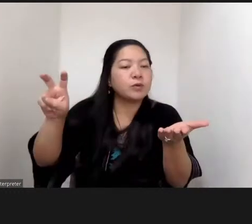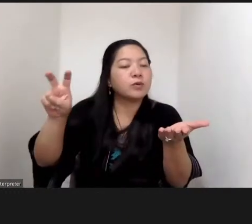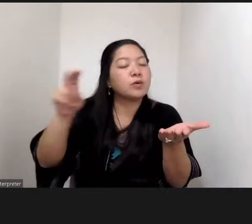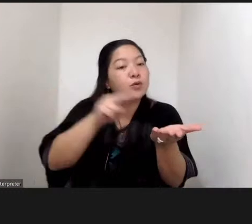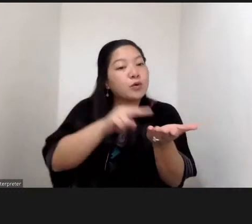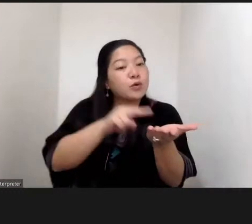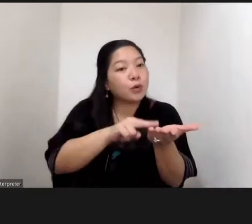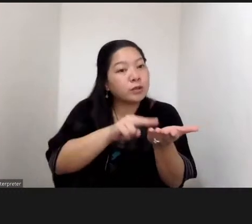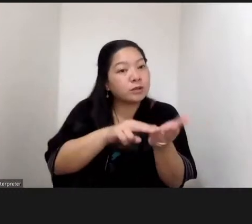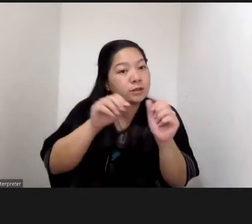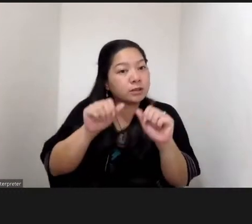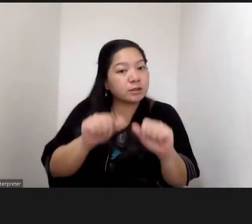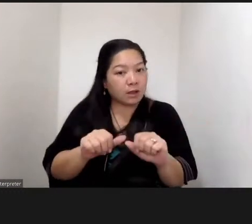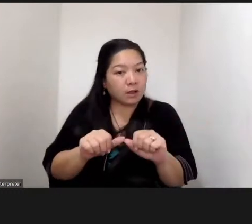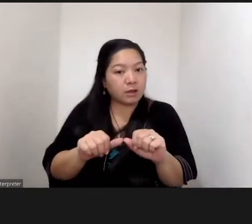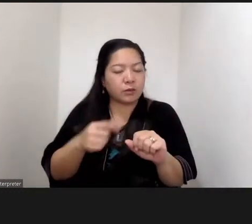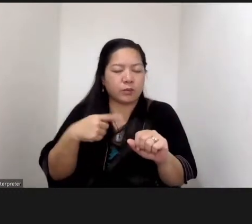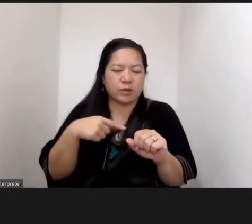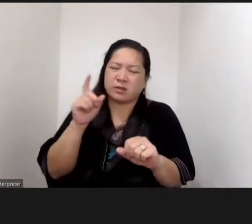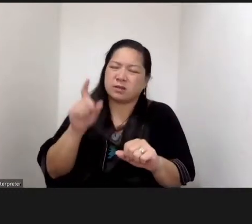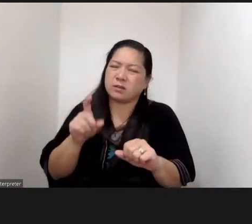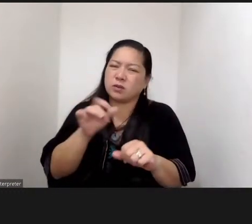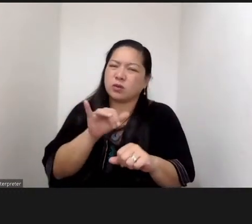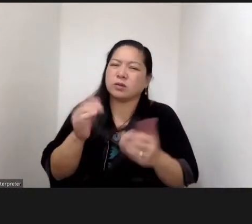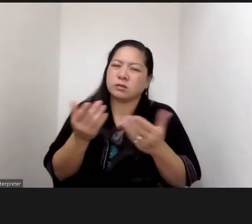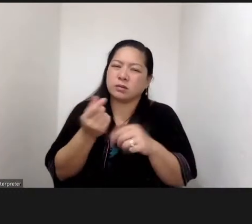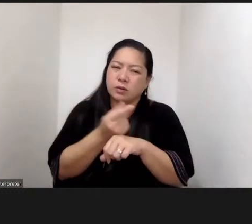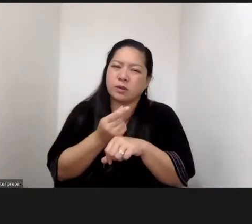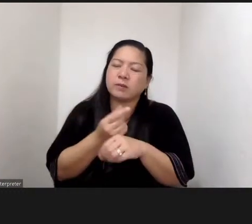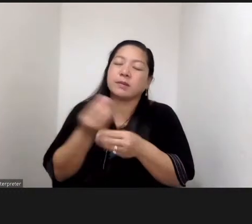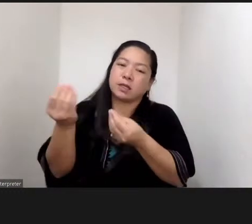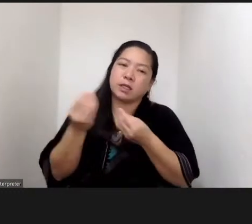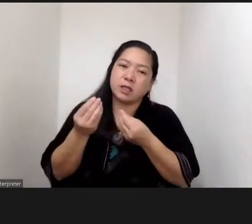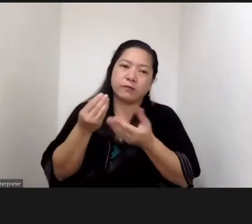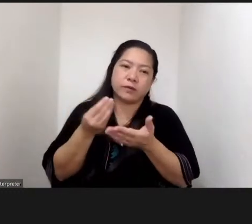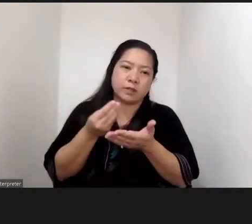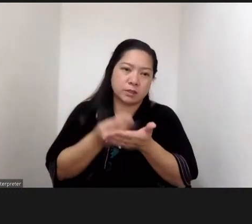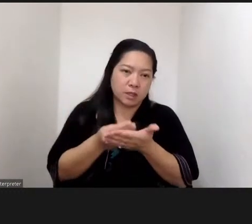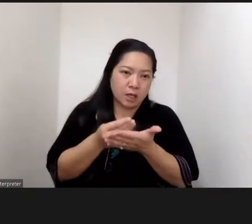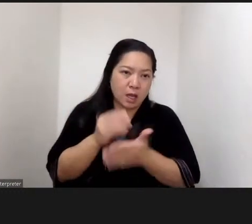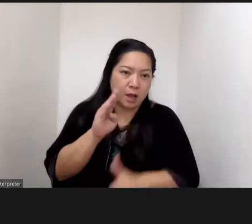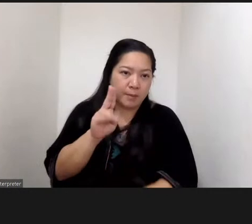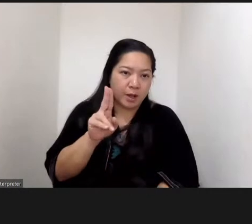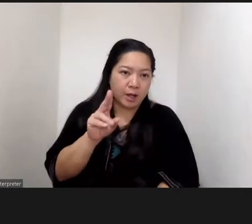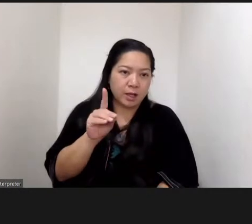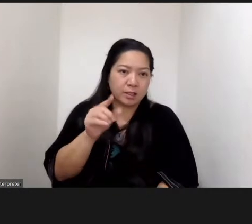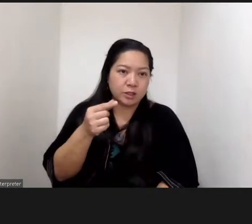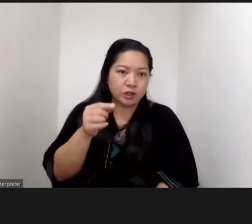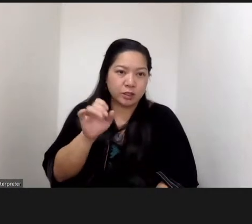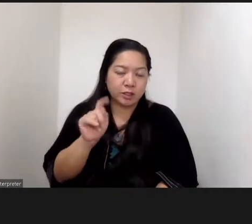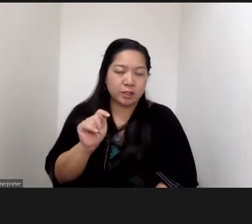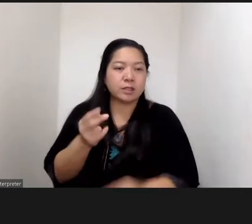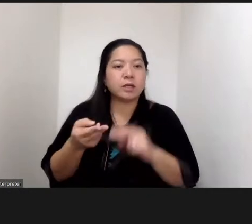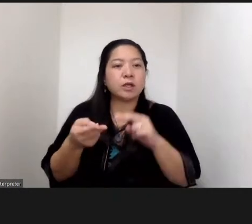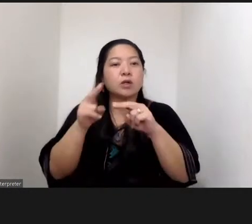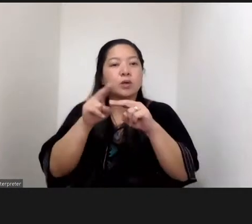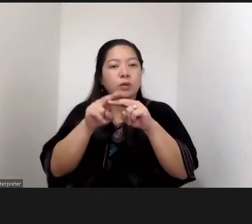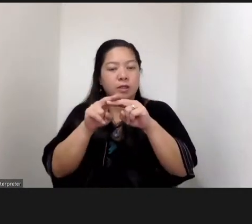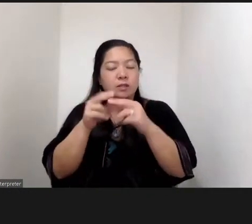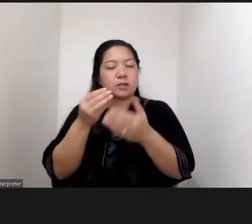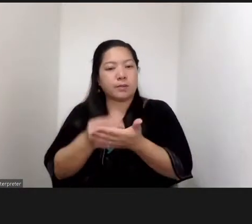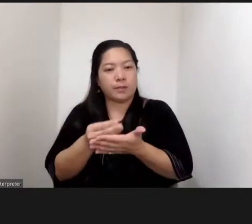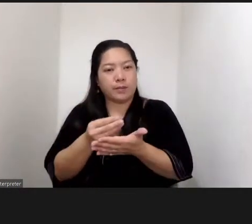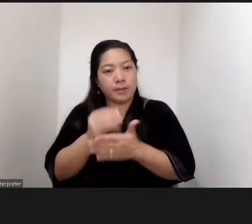they can give us a budget, increase the budget for the hospital so that they